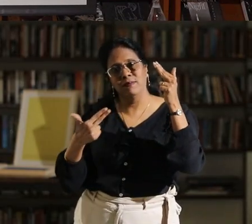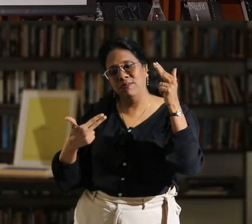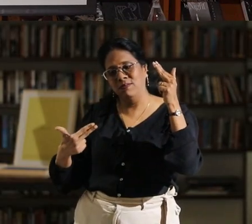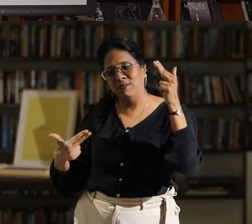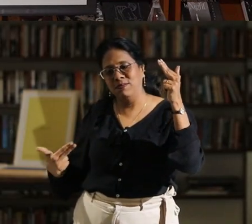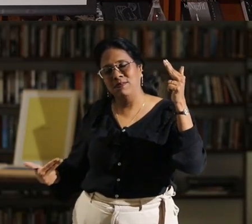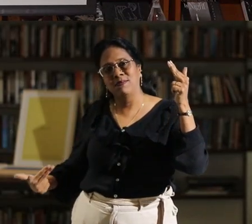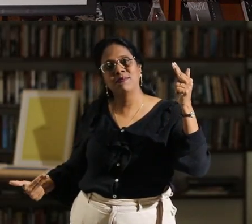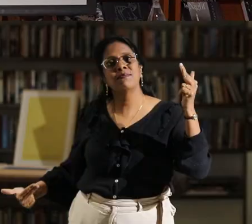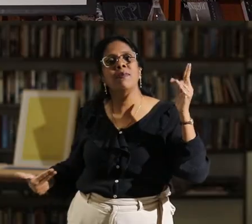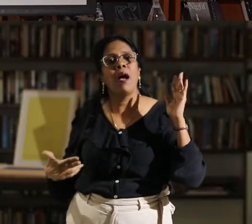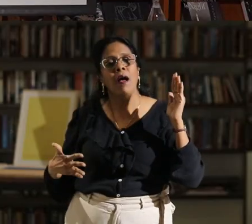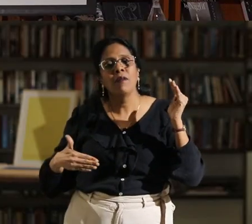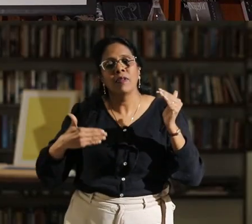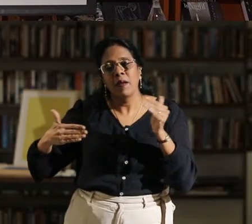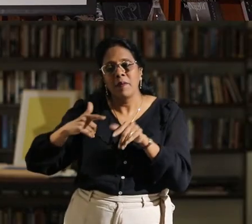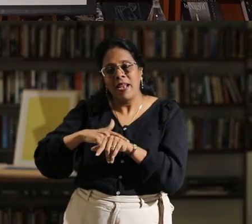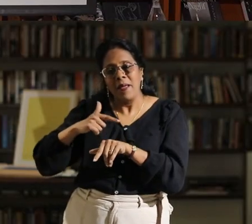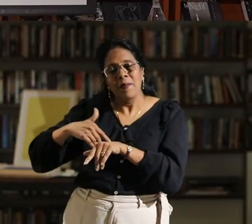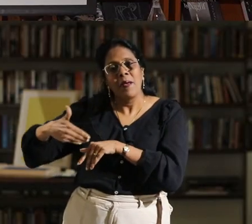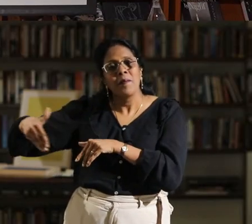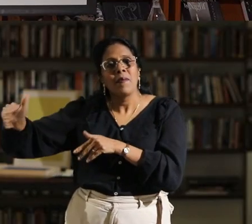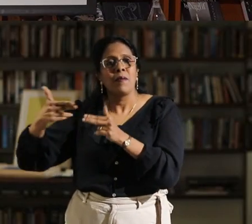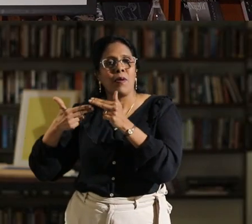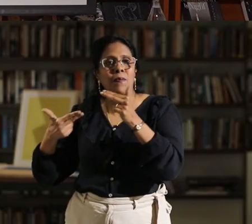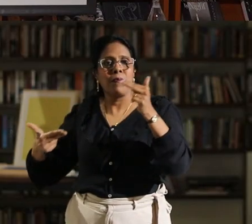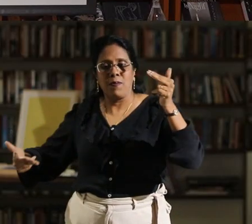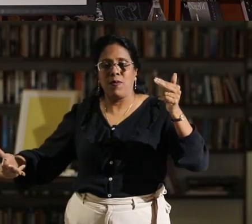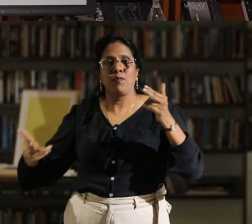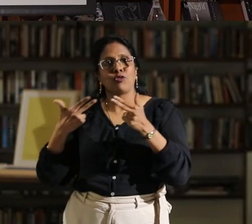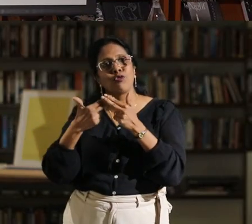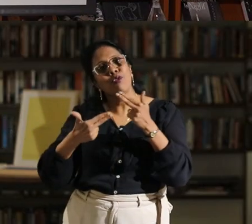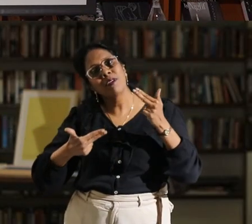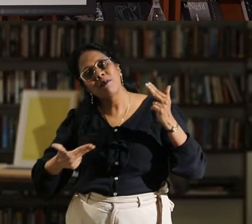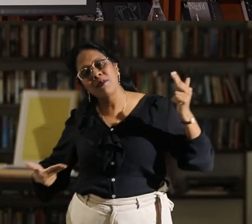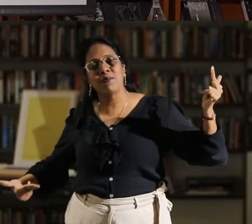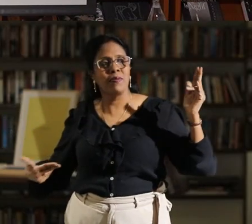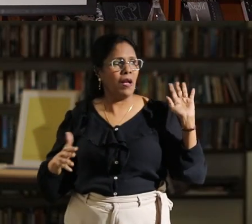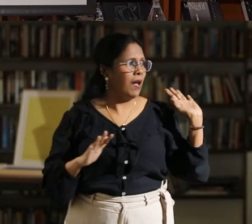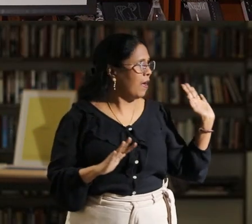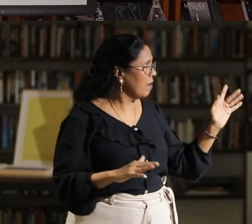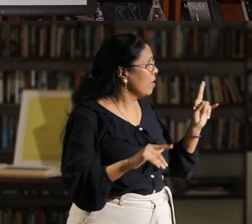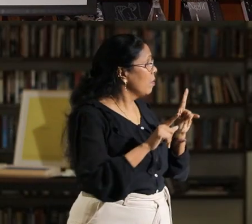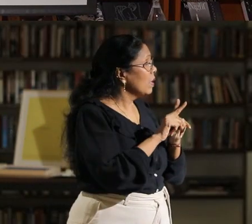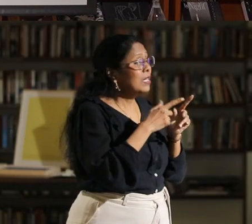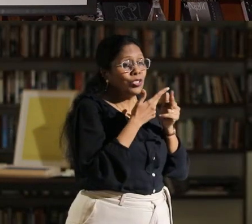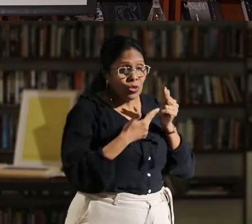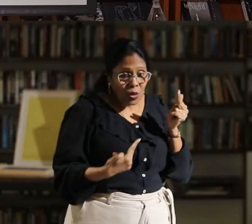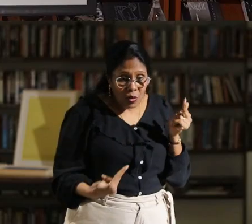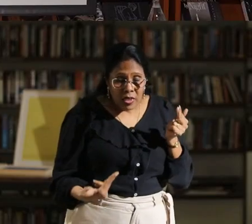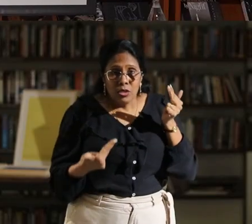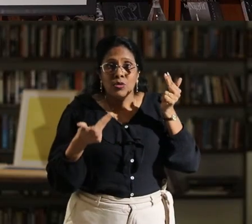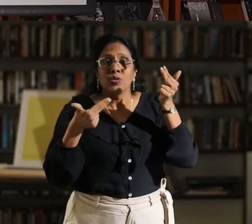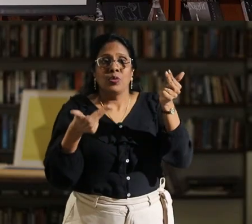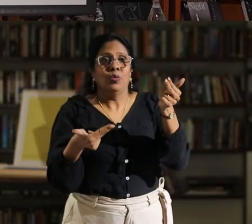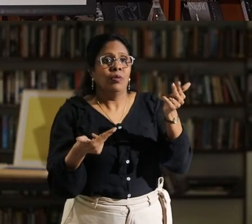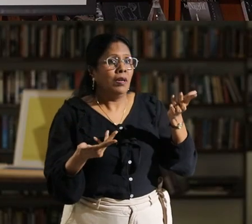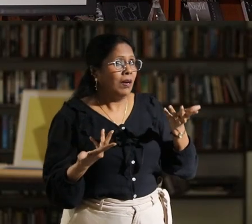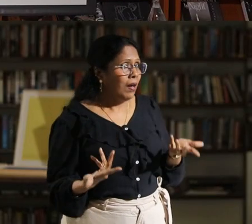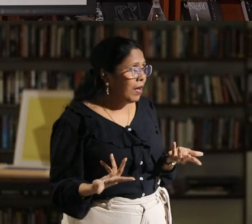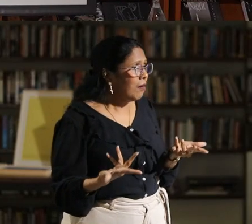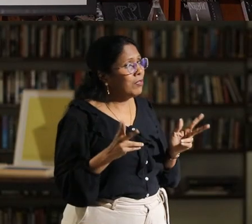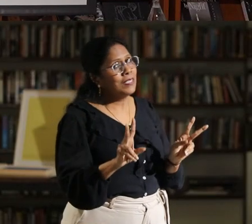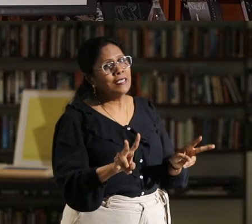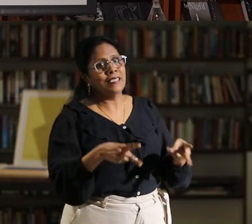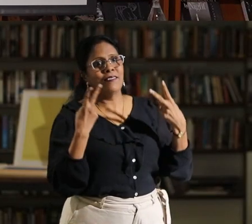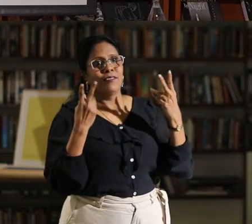and making some really interesting ways to present the story. For example, while